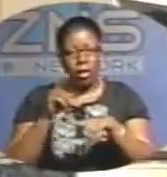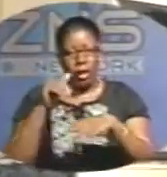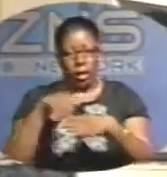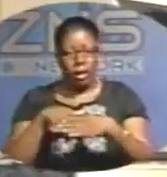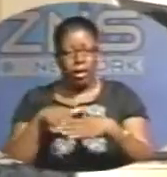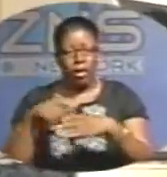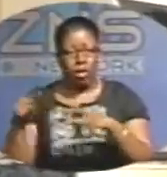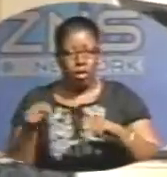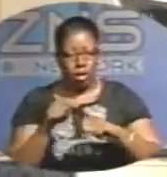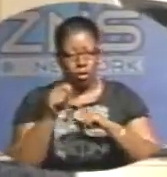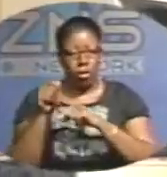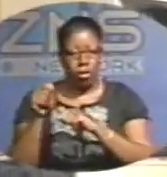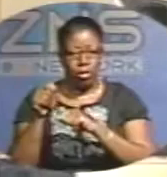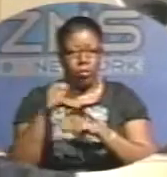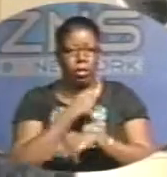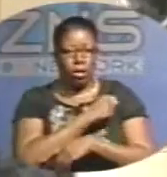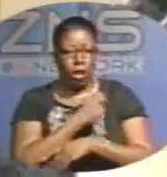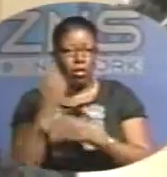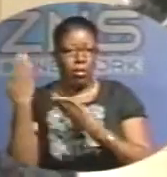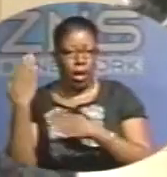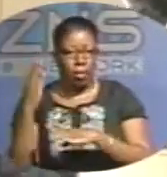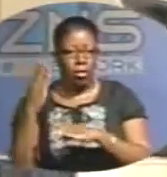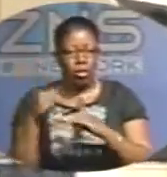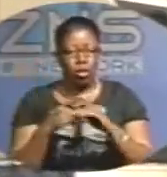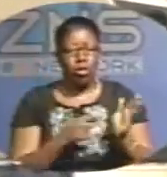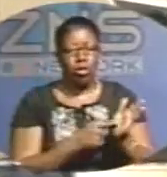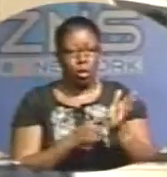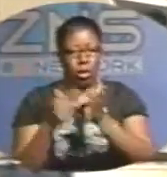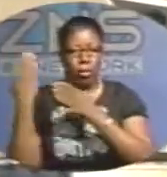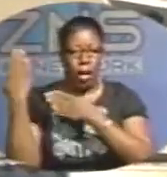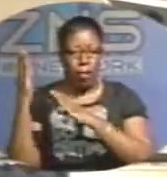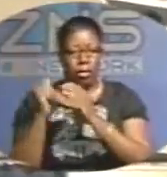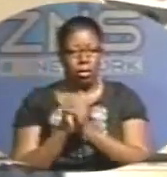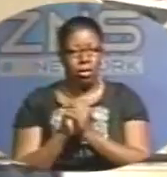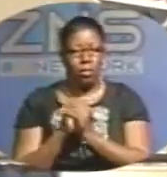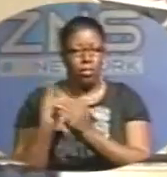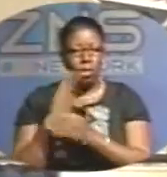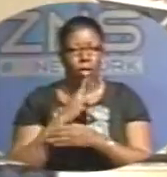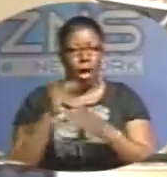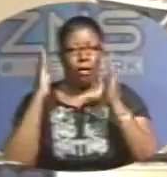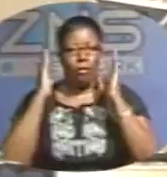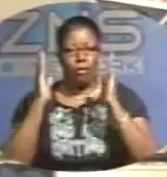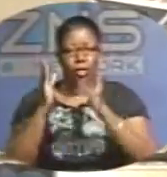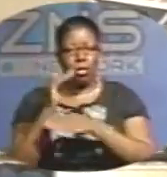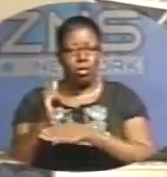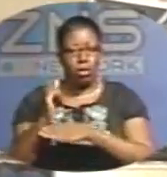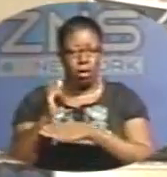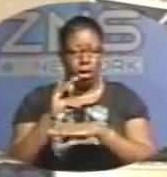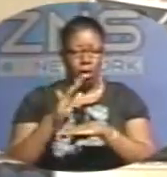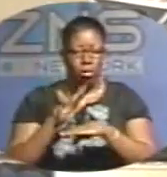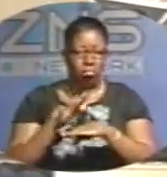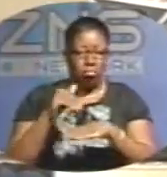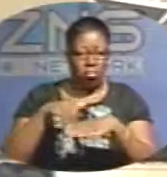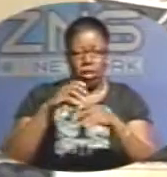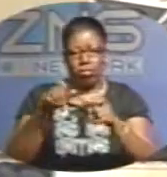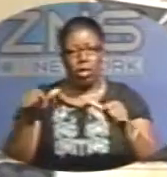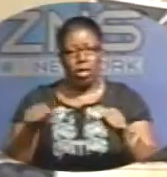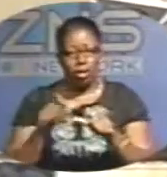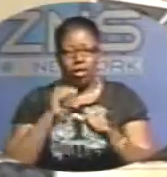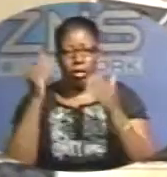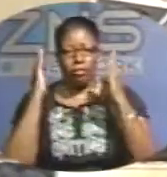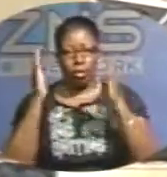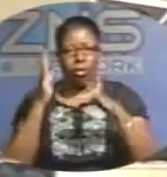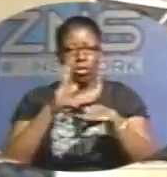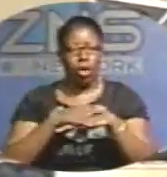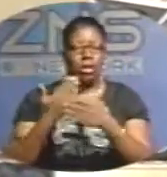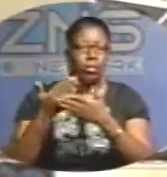to better showcase the Bahamas. We are focusing on some areas where we did not focus as much on before. And we